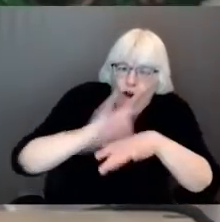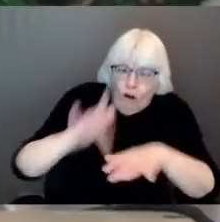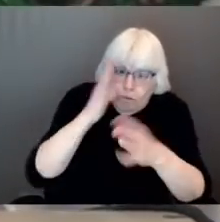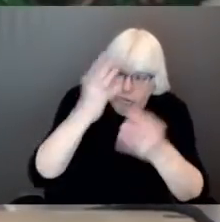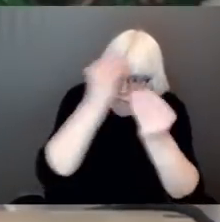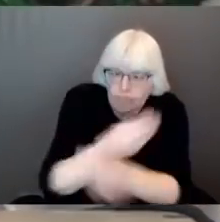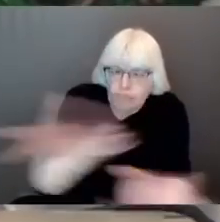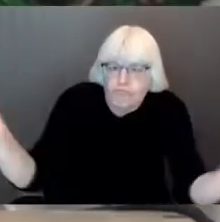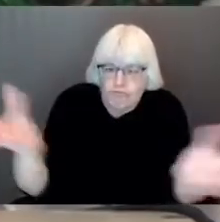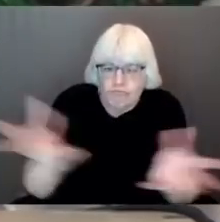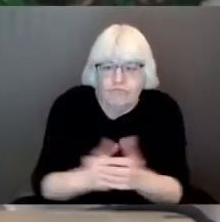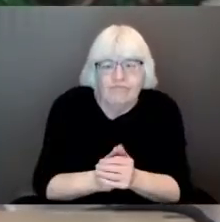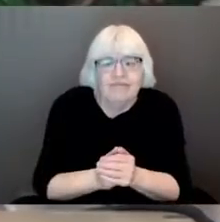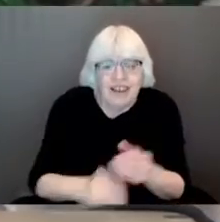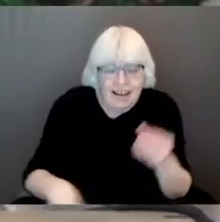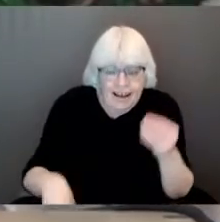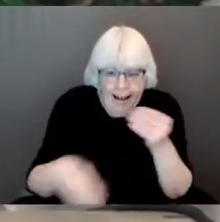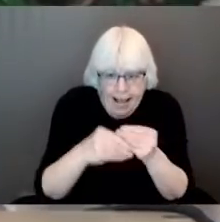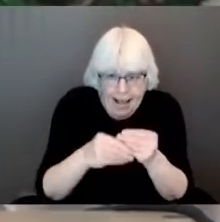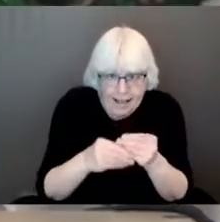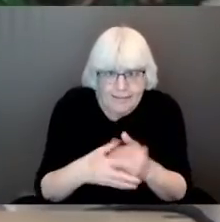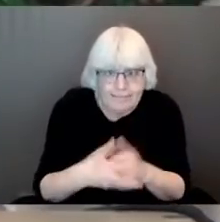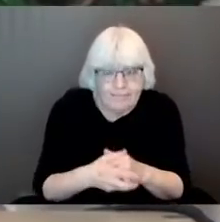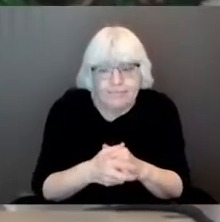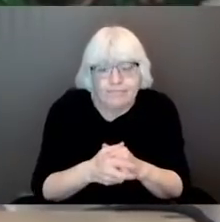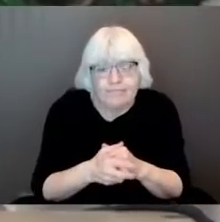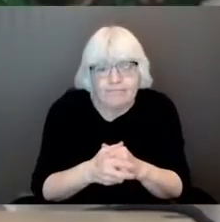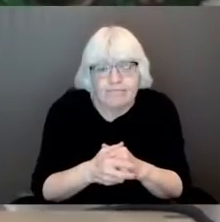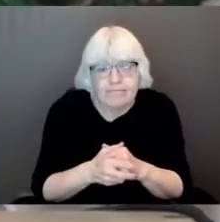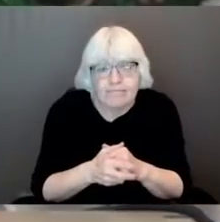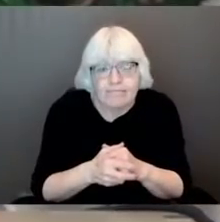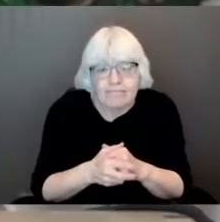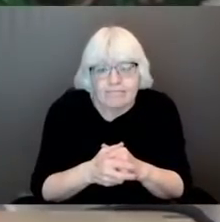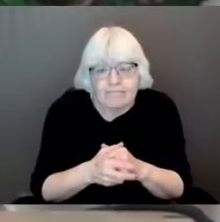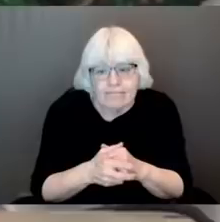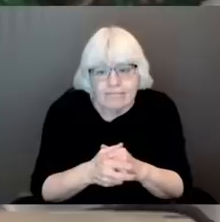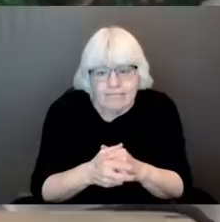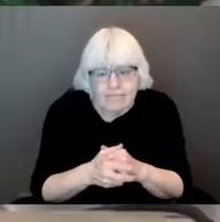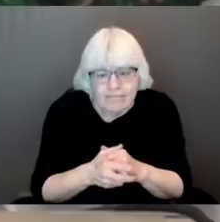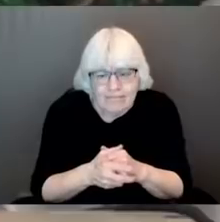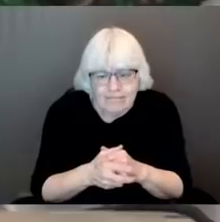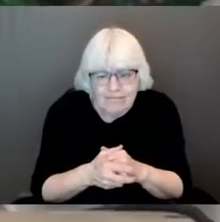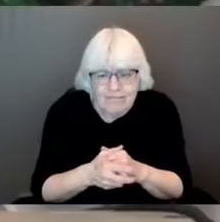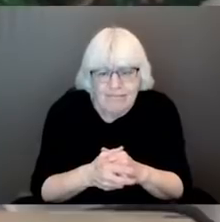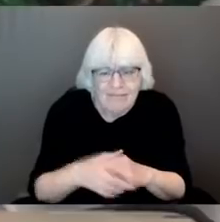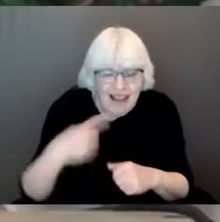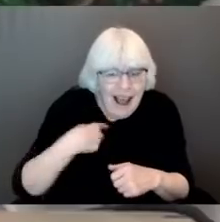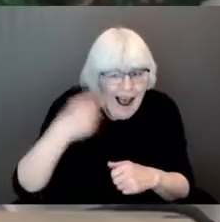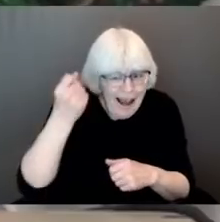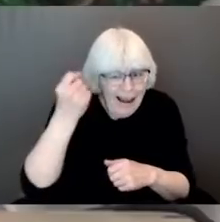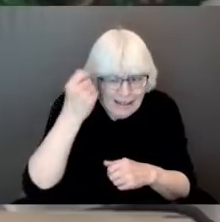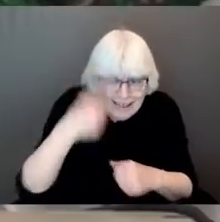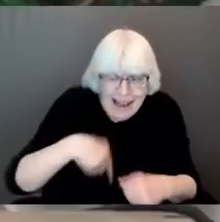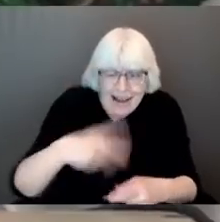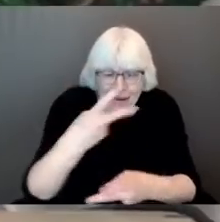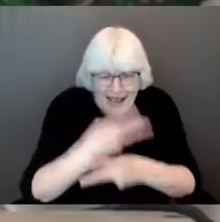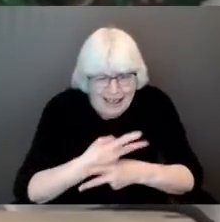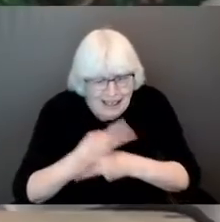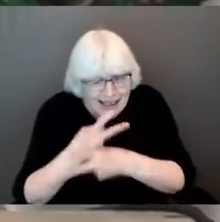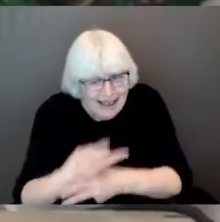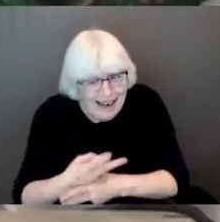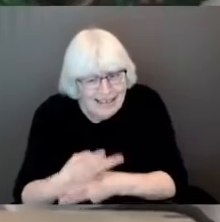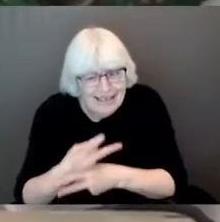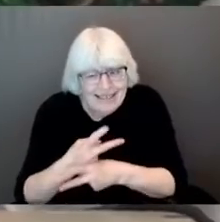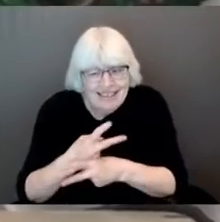do think there's a fine line that we're trying to walk throughout all of COVID, and Dr. Morrison has outlined a lot of it. And I think there are